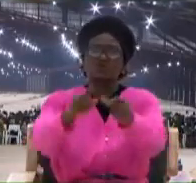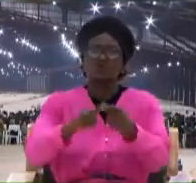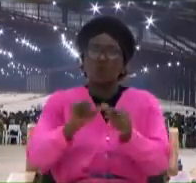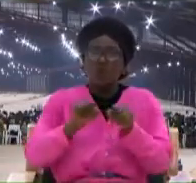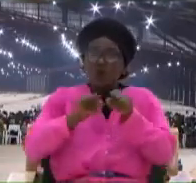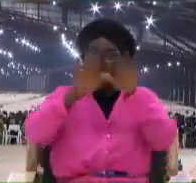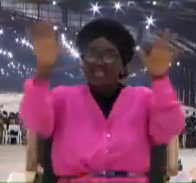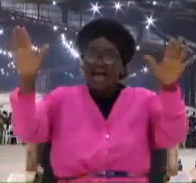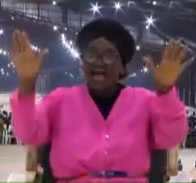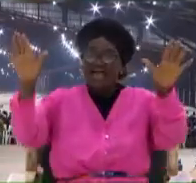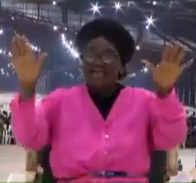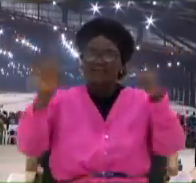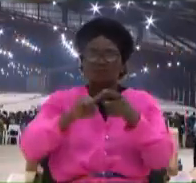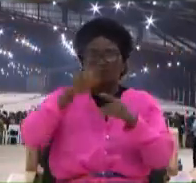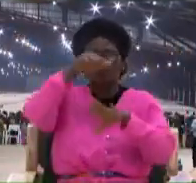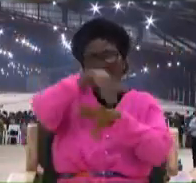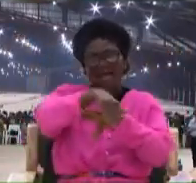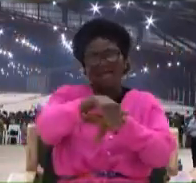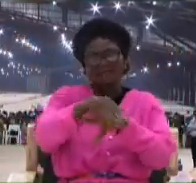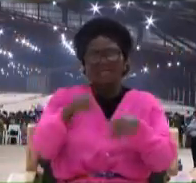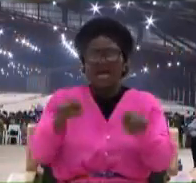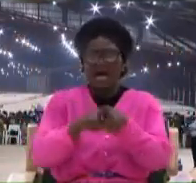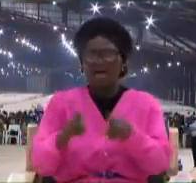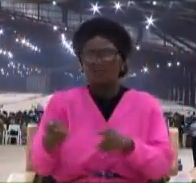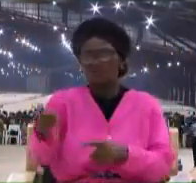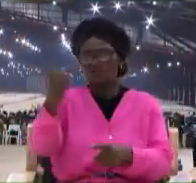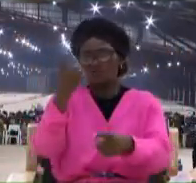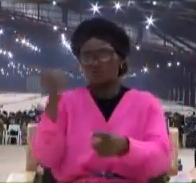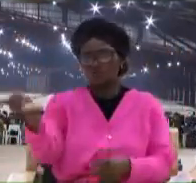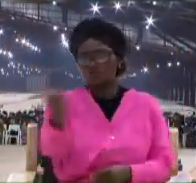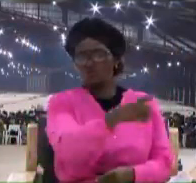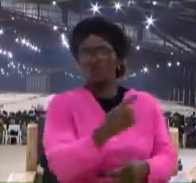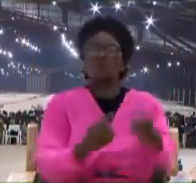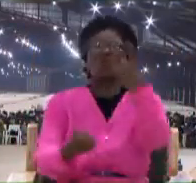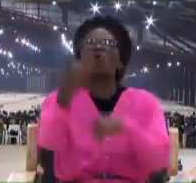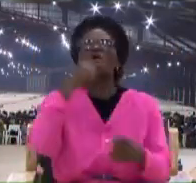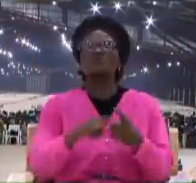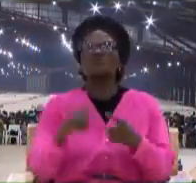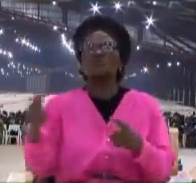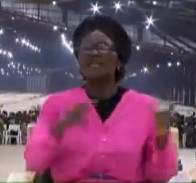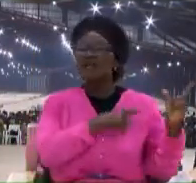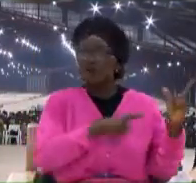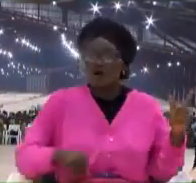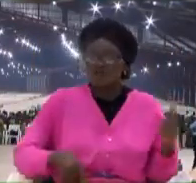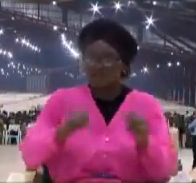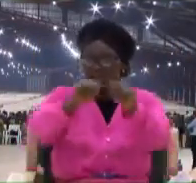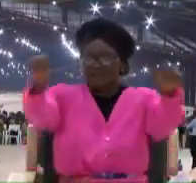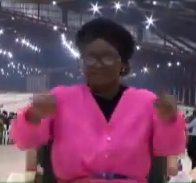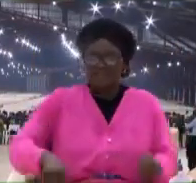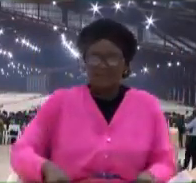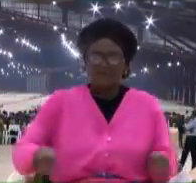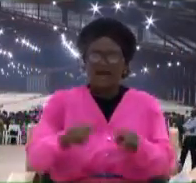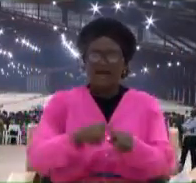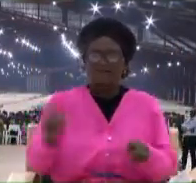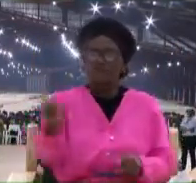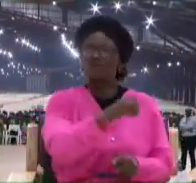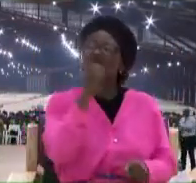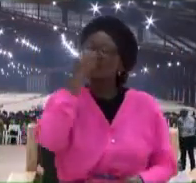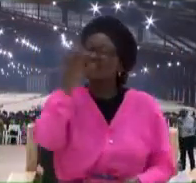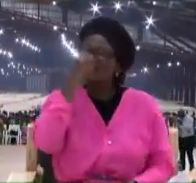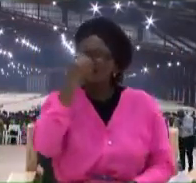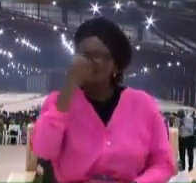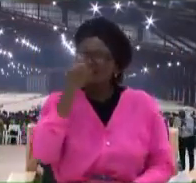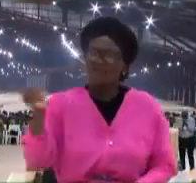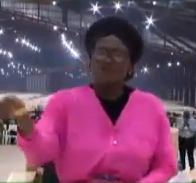And tonight, as you come to the Lord's table, as you eat, you begin to shine.